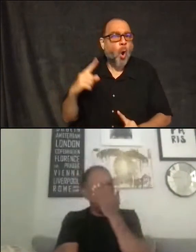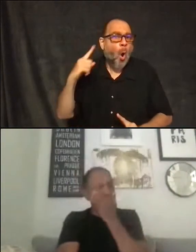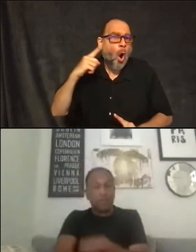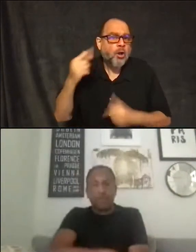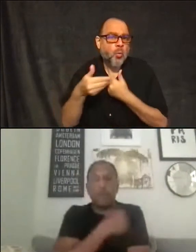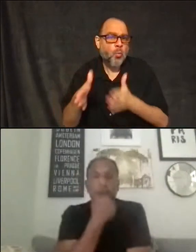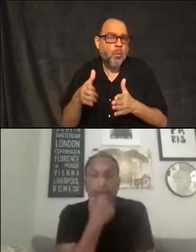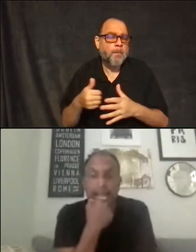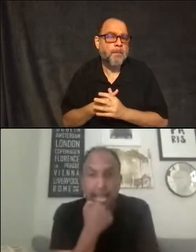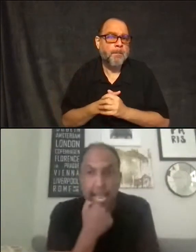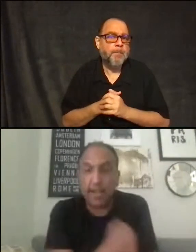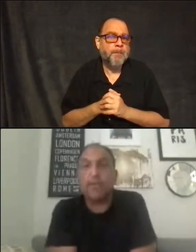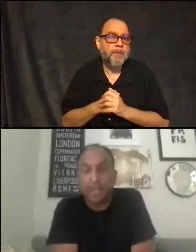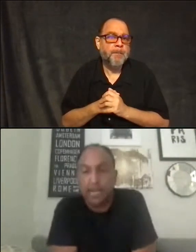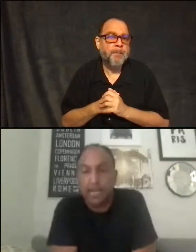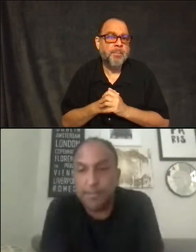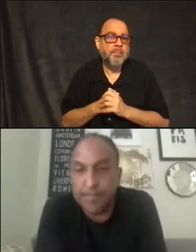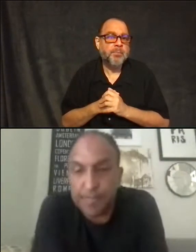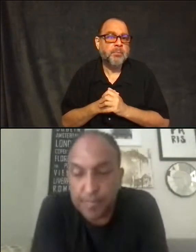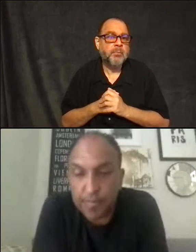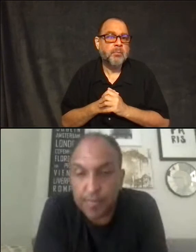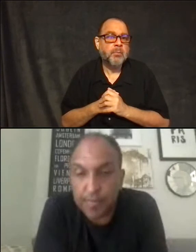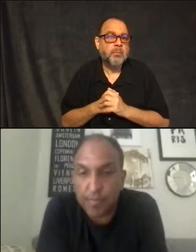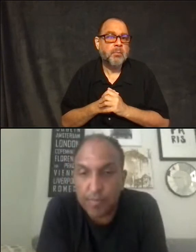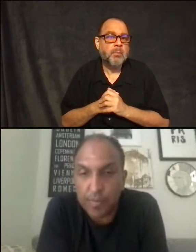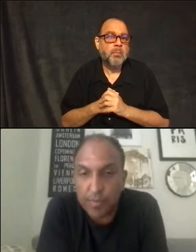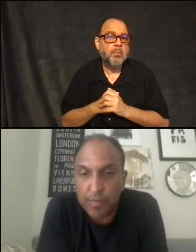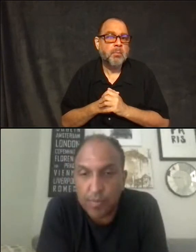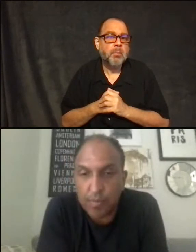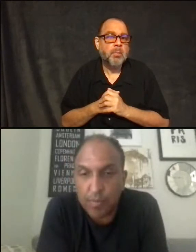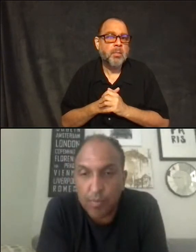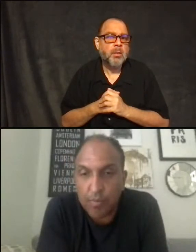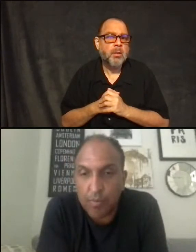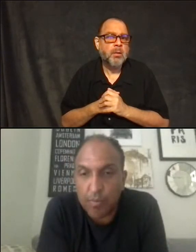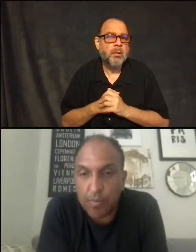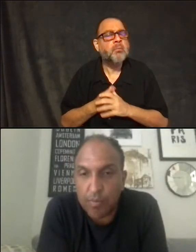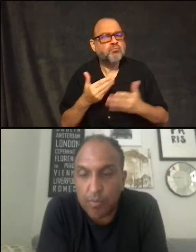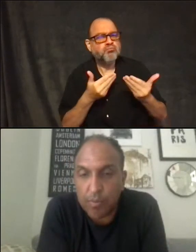good audio rooms. Yeah. You go ahead, James.